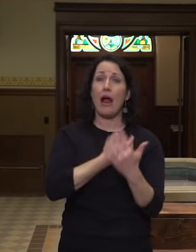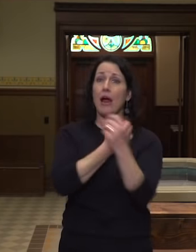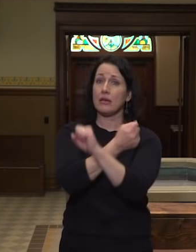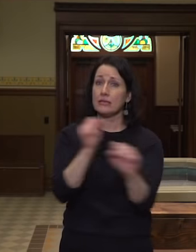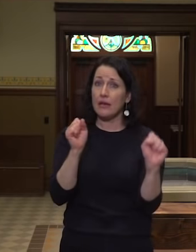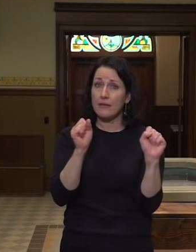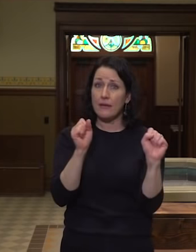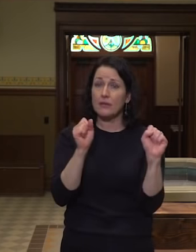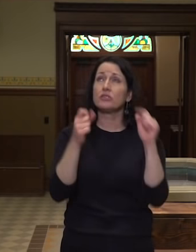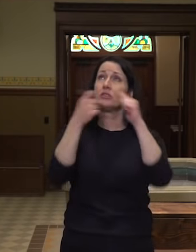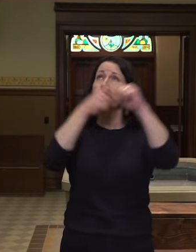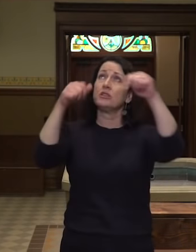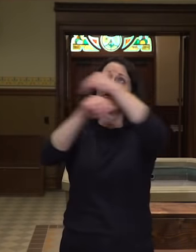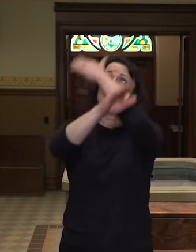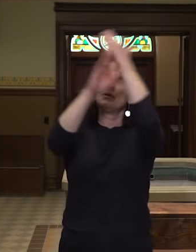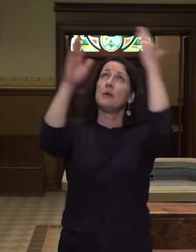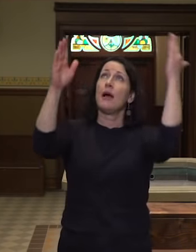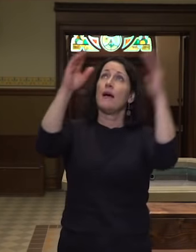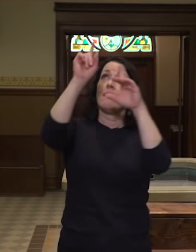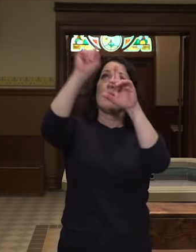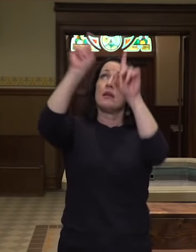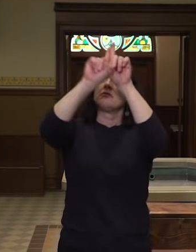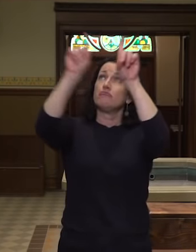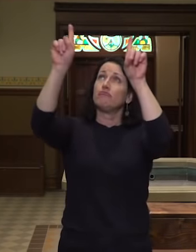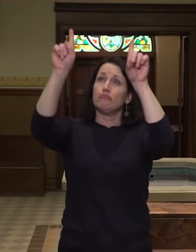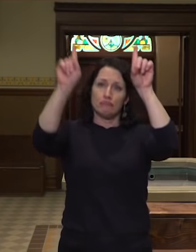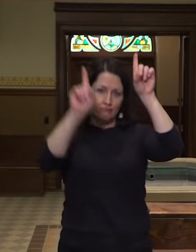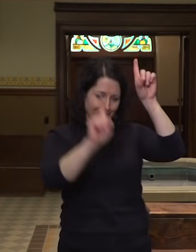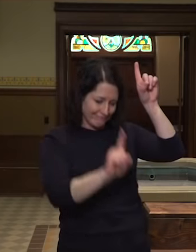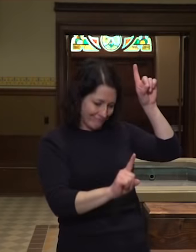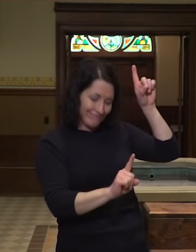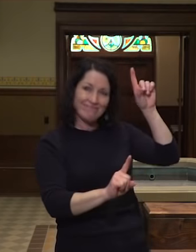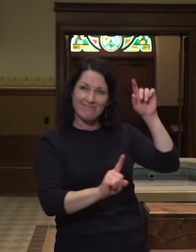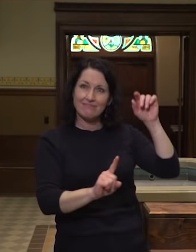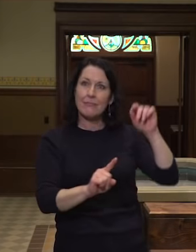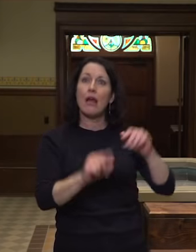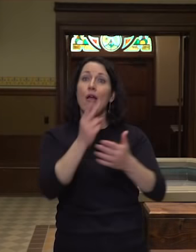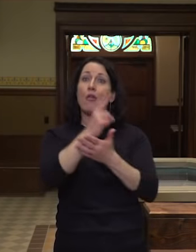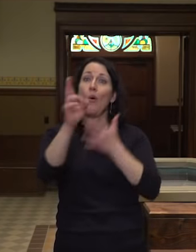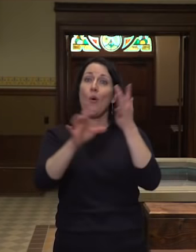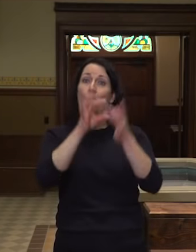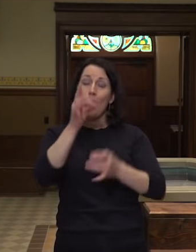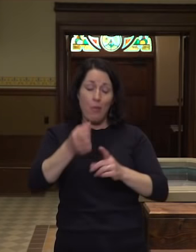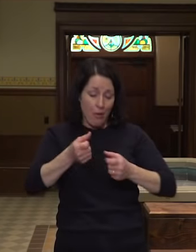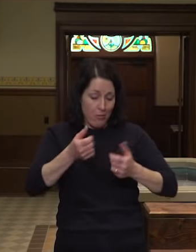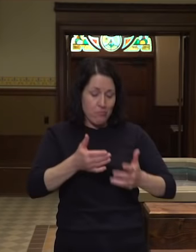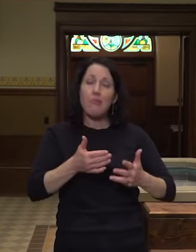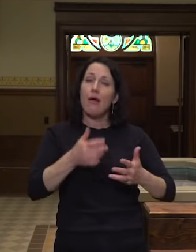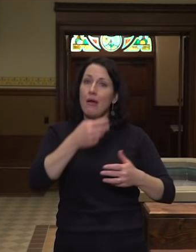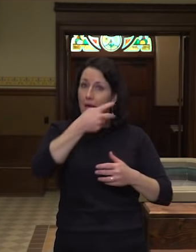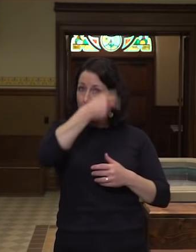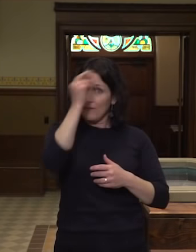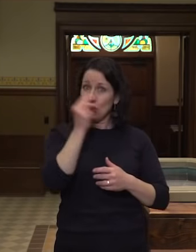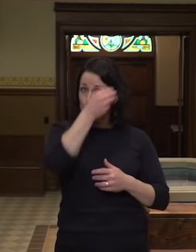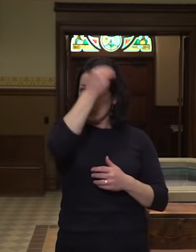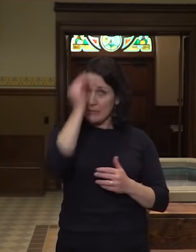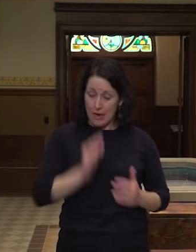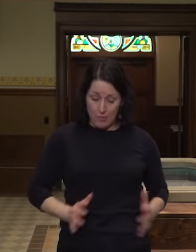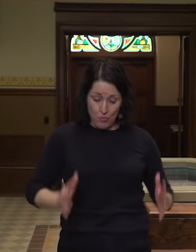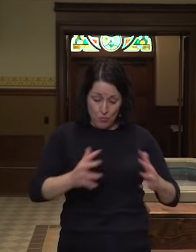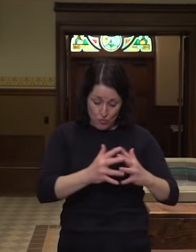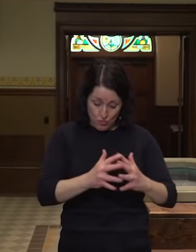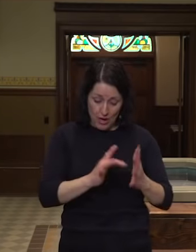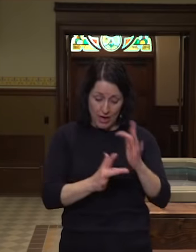us men and for our salvation, he came down from heaven, and by the Holy Spirit was incarnate of the Virgin